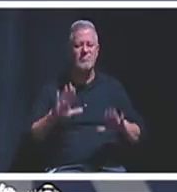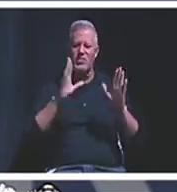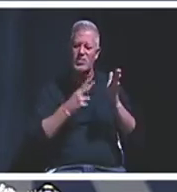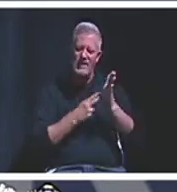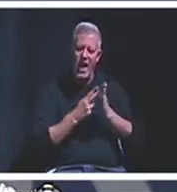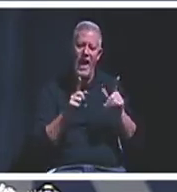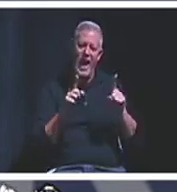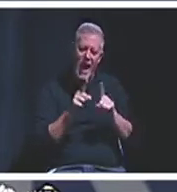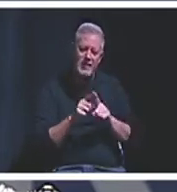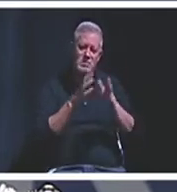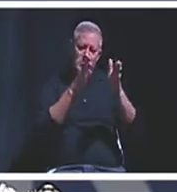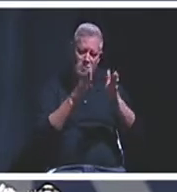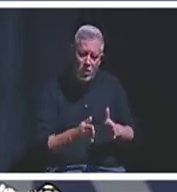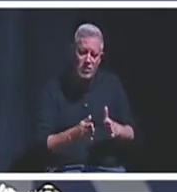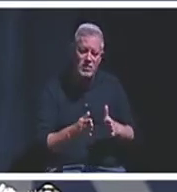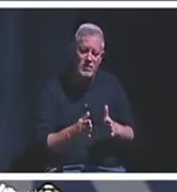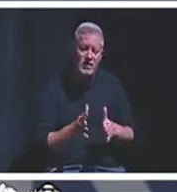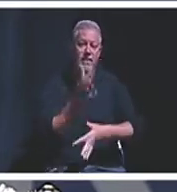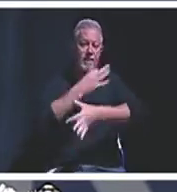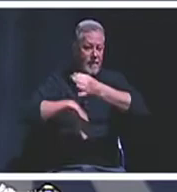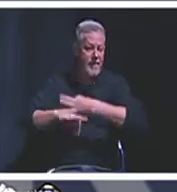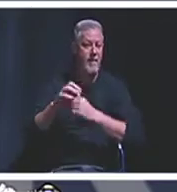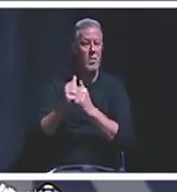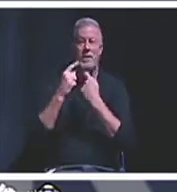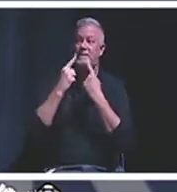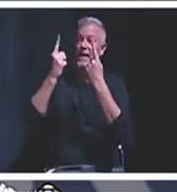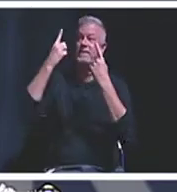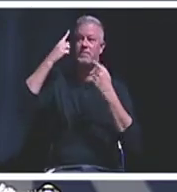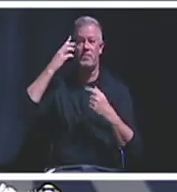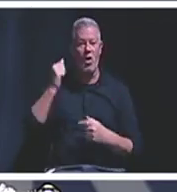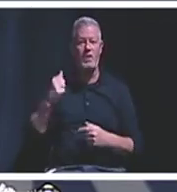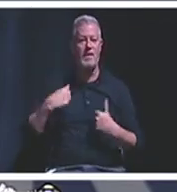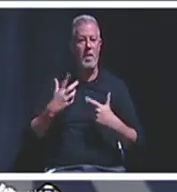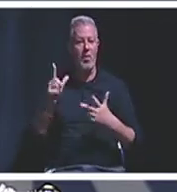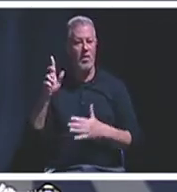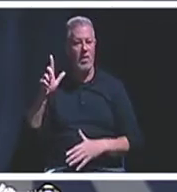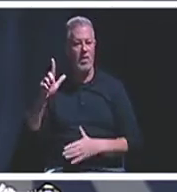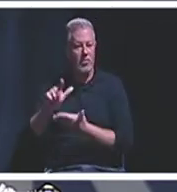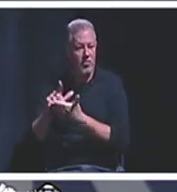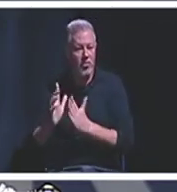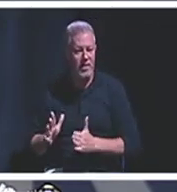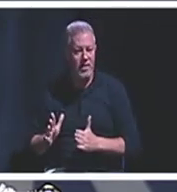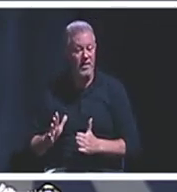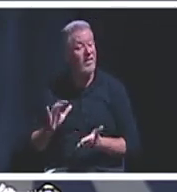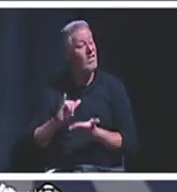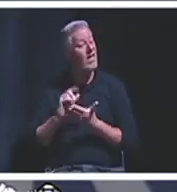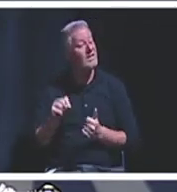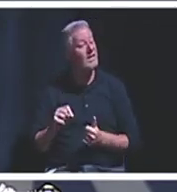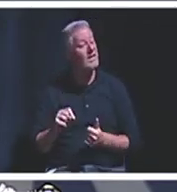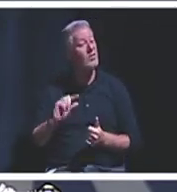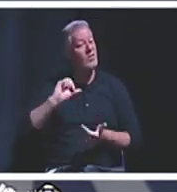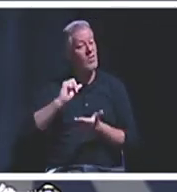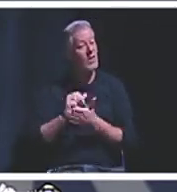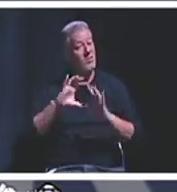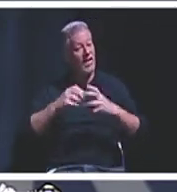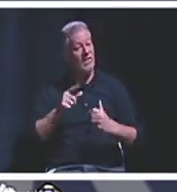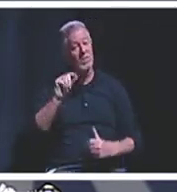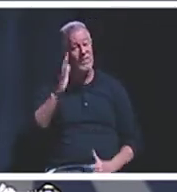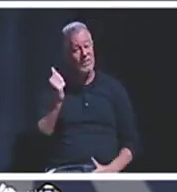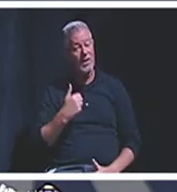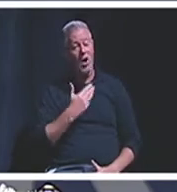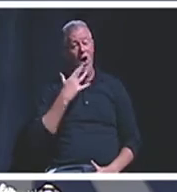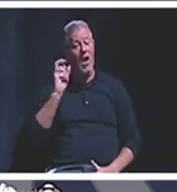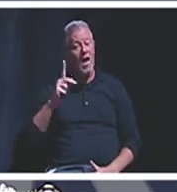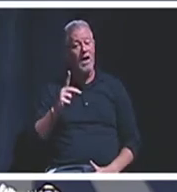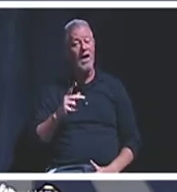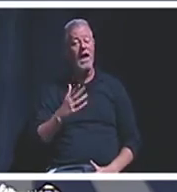people for our success as lawyers. With that said, congratulations to the graduating class of 2015. Good luck, and I wish you all